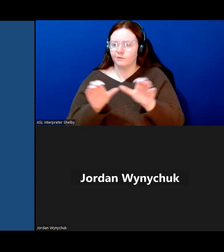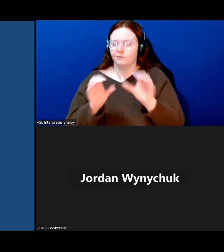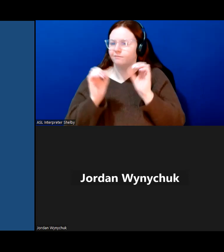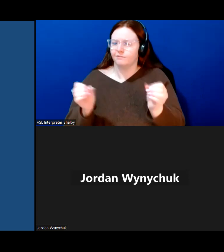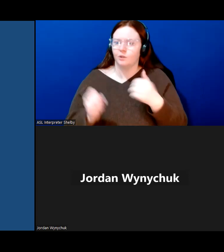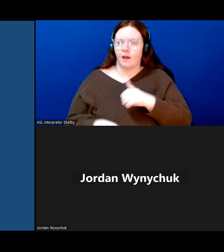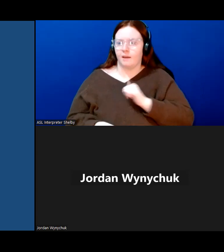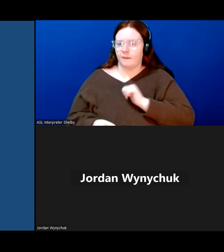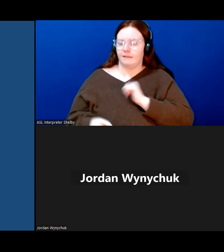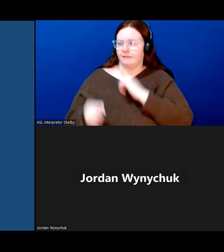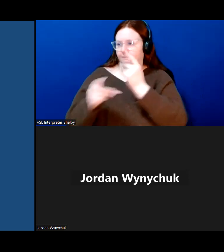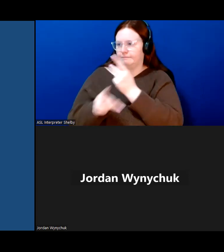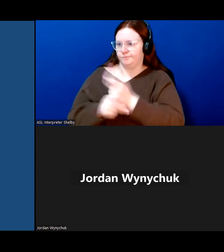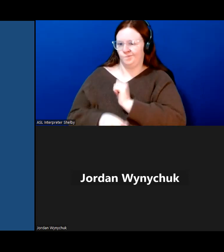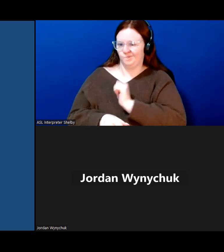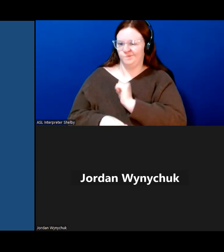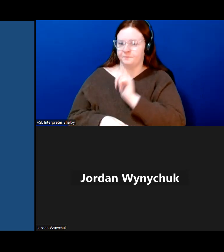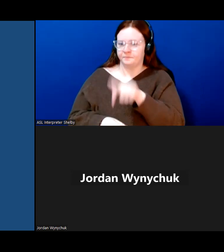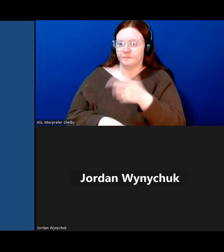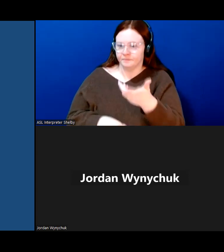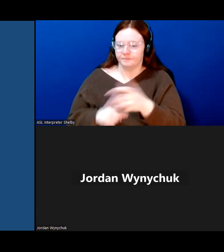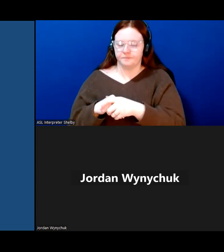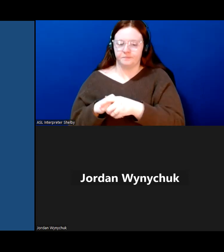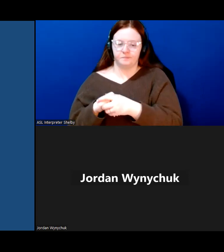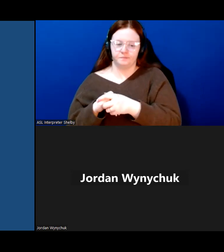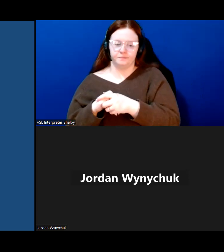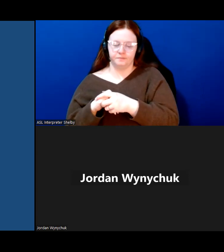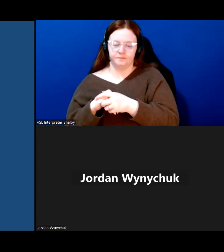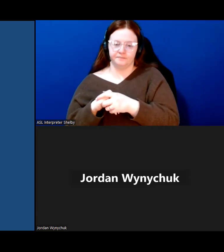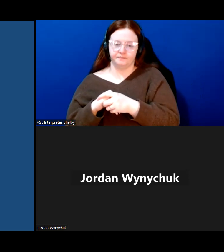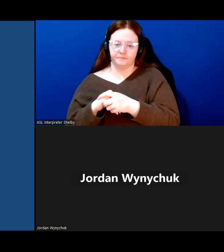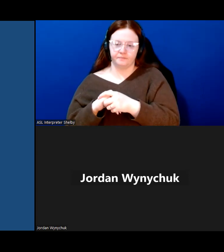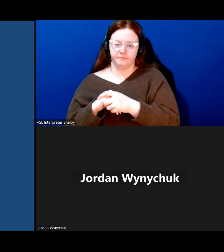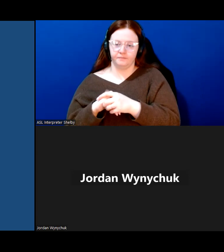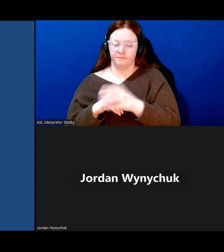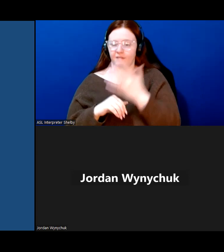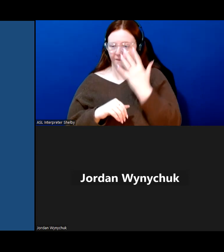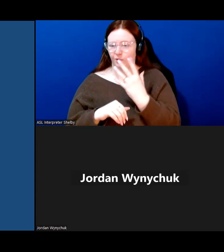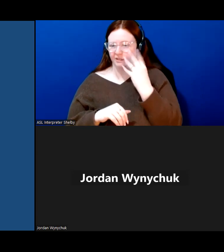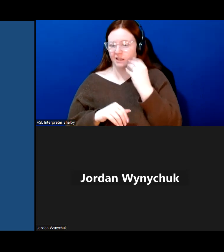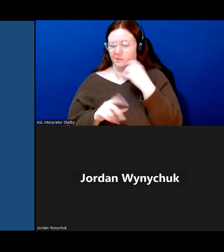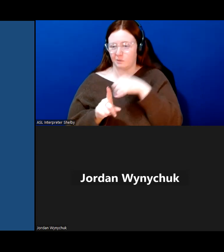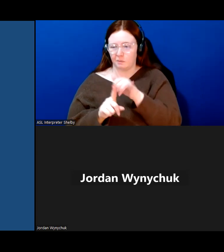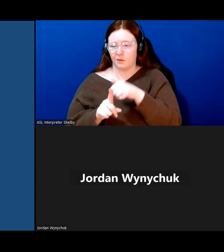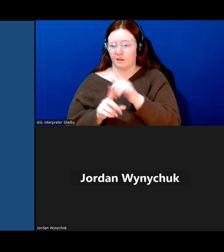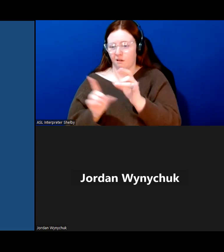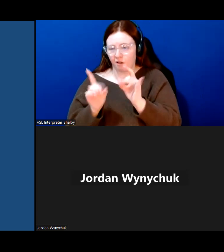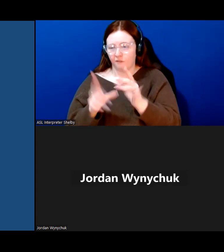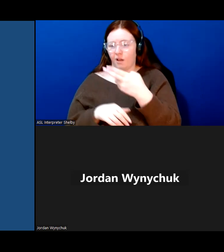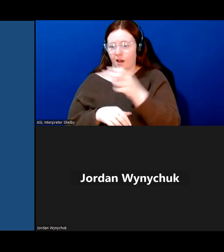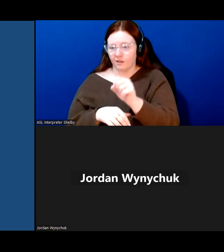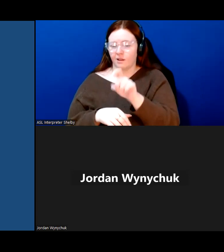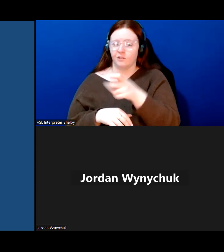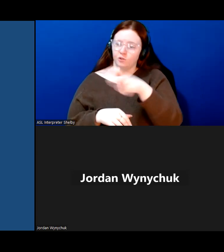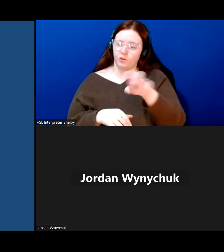out for myself. And unfortunately, I was bullied really bad in high school. I had to change high schools.